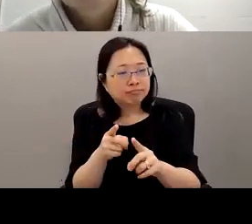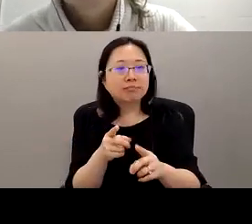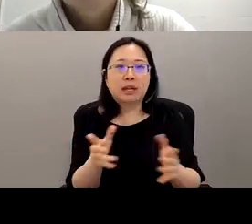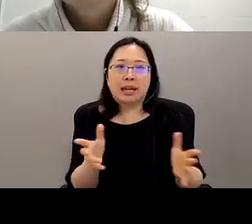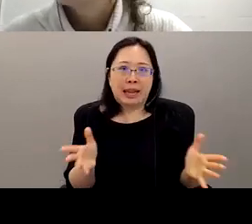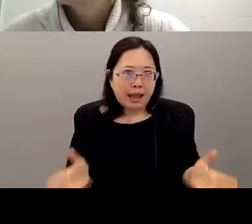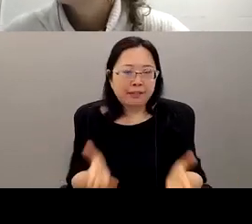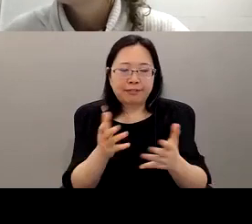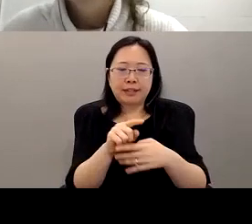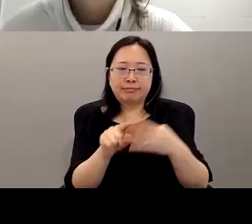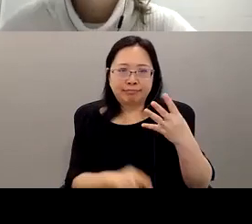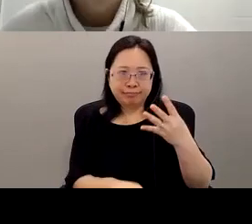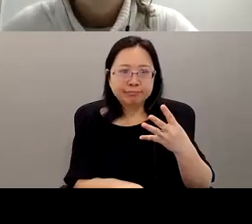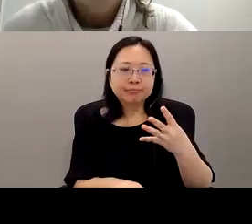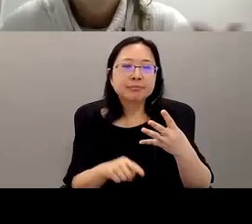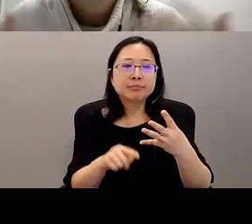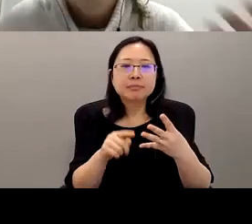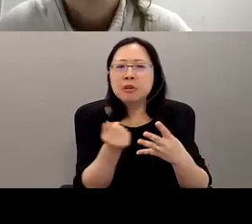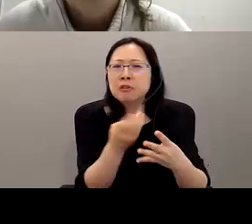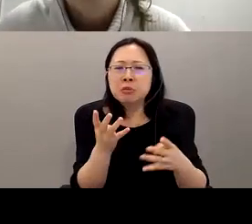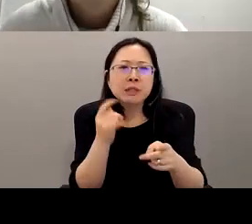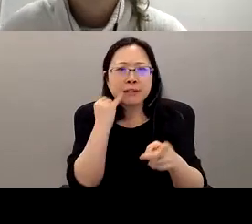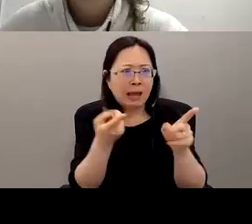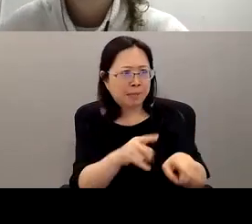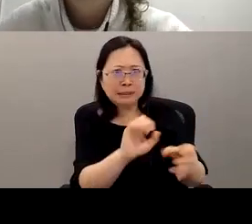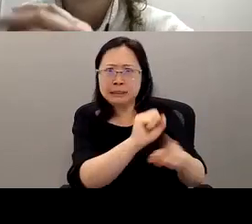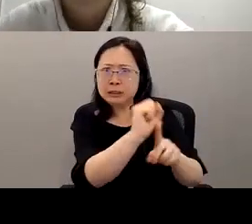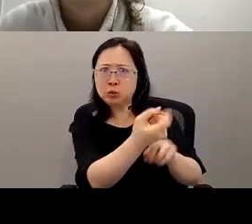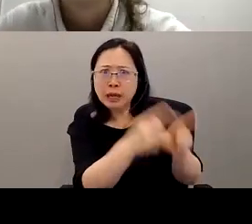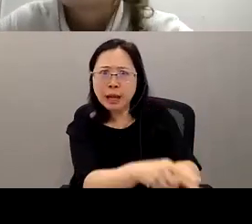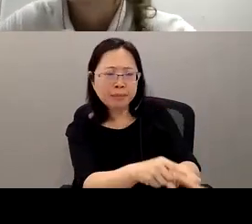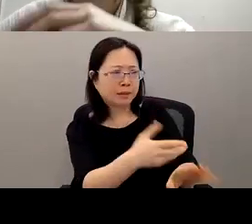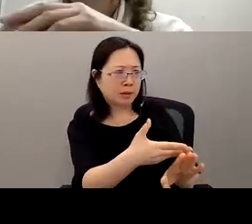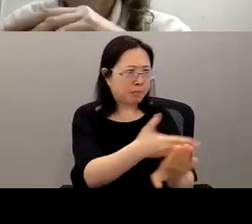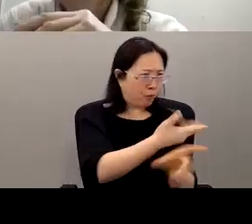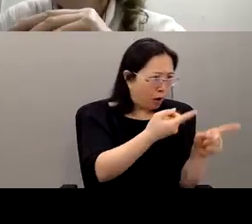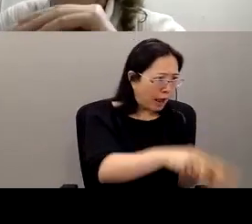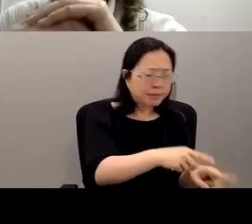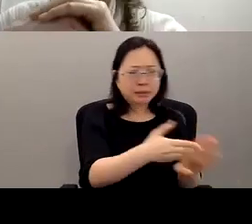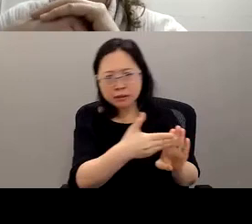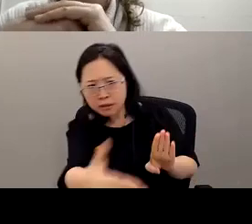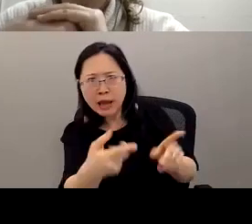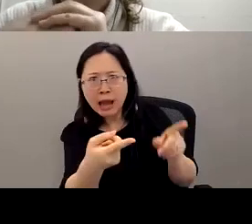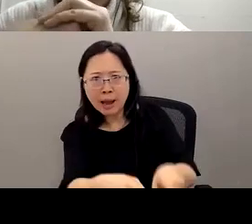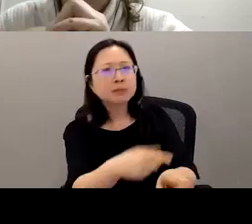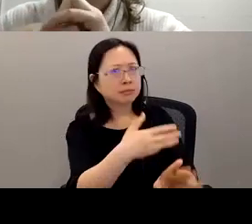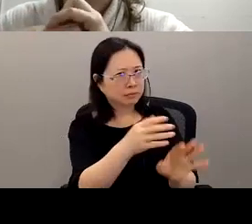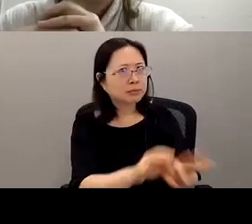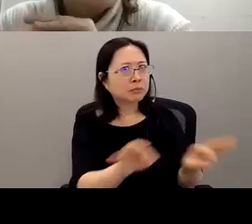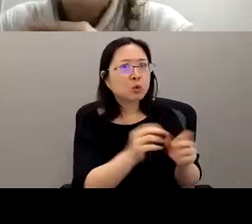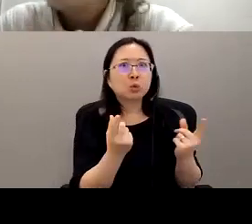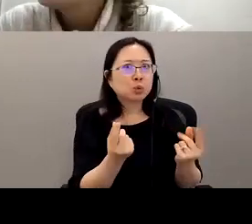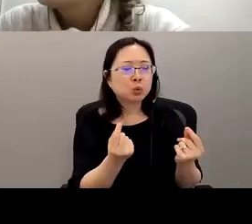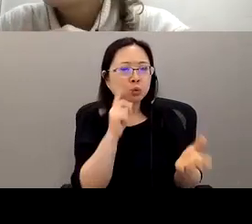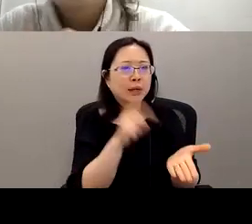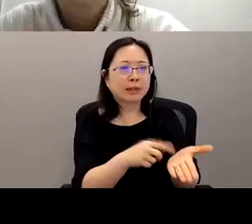things when things have happened, or even in a proactive way before harm has happened. So we